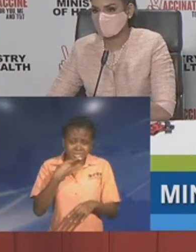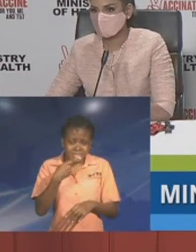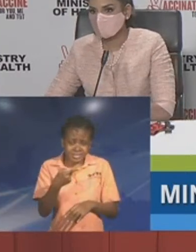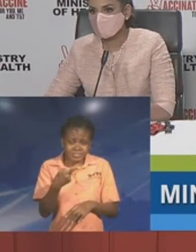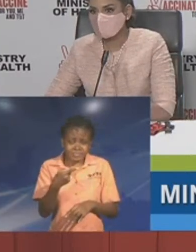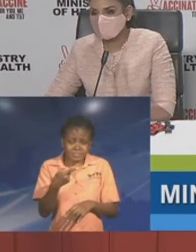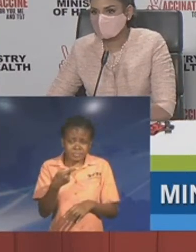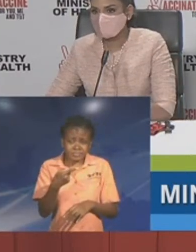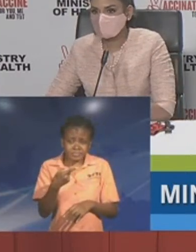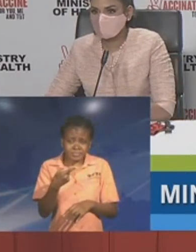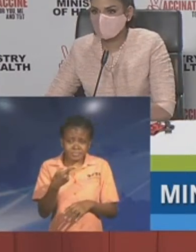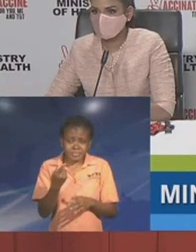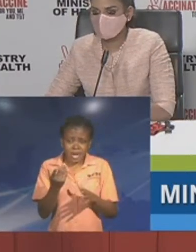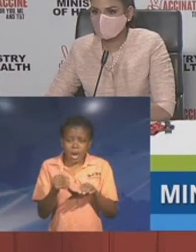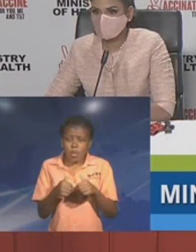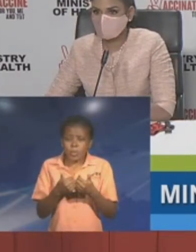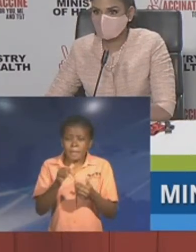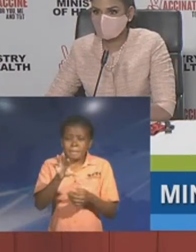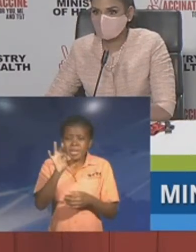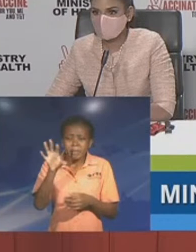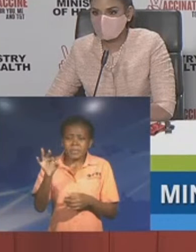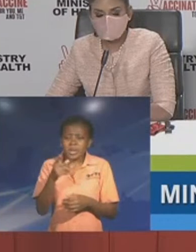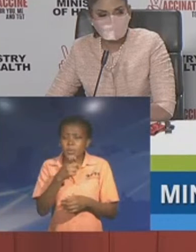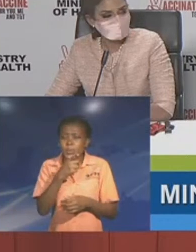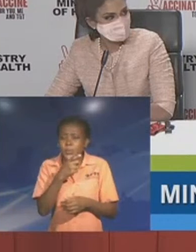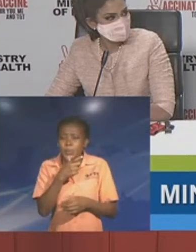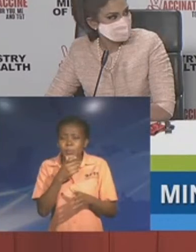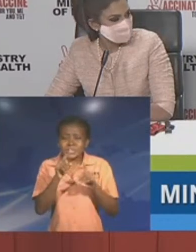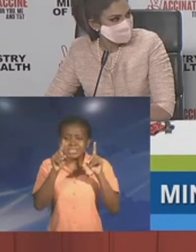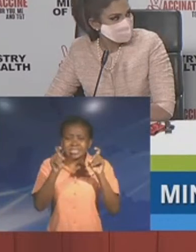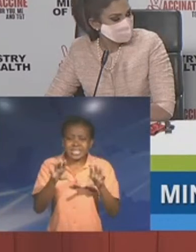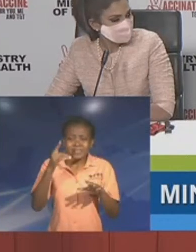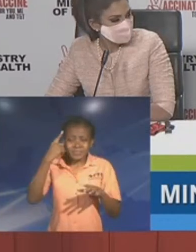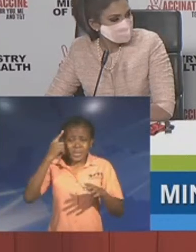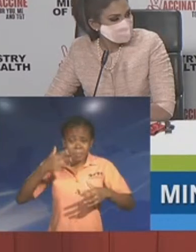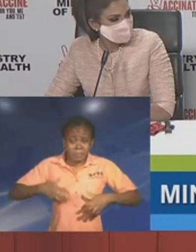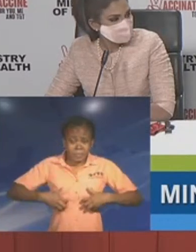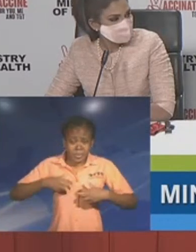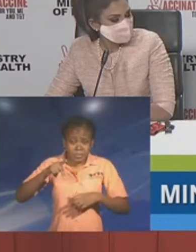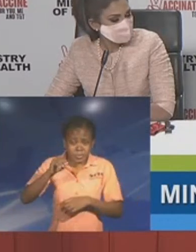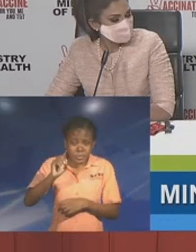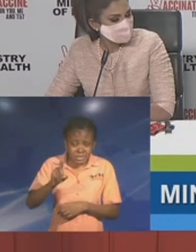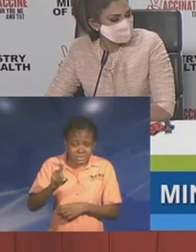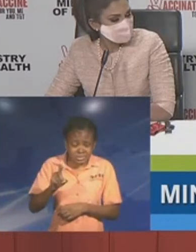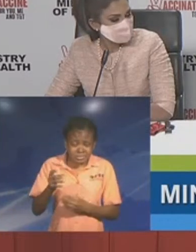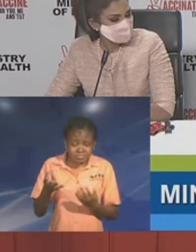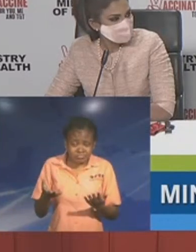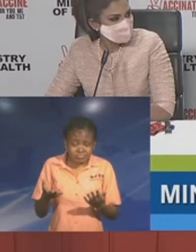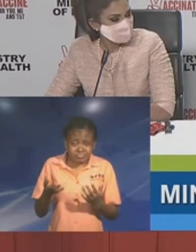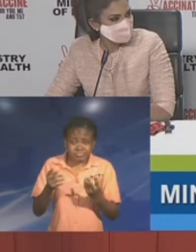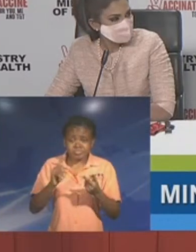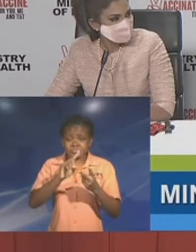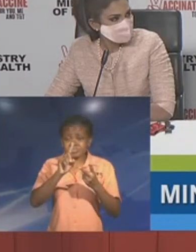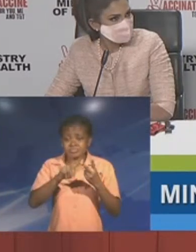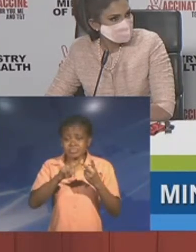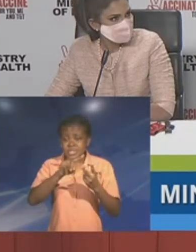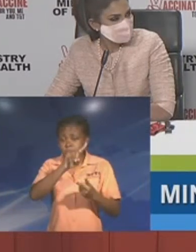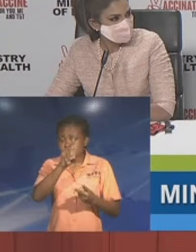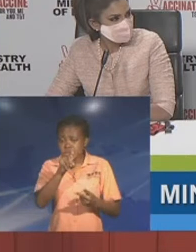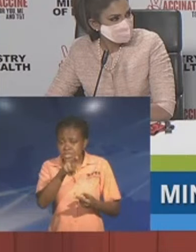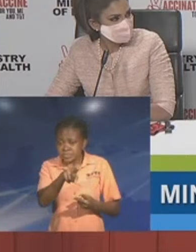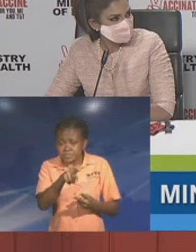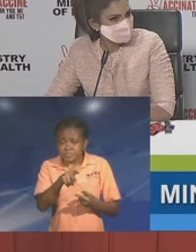is the criteria for selecting samples or people to be tested for monkeypox. And my second question to you is, I